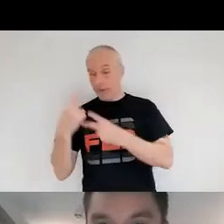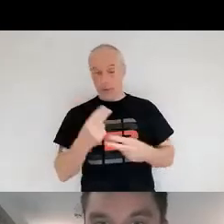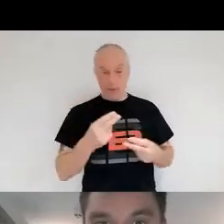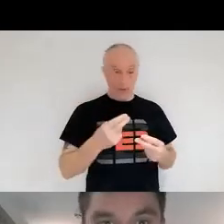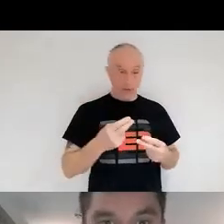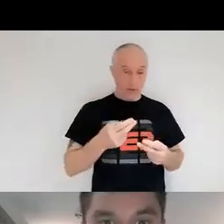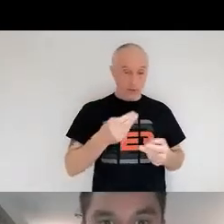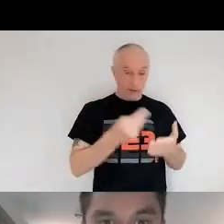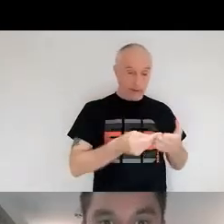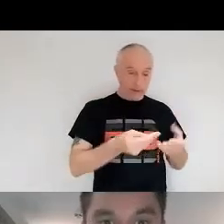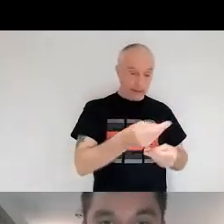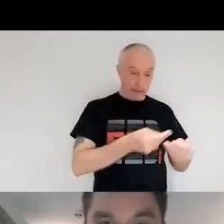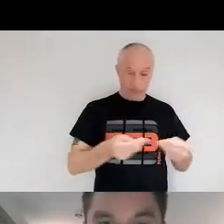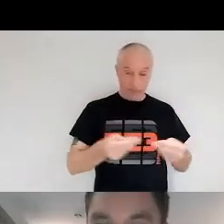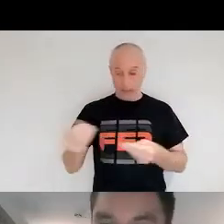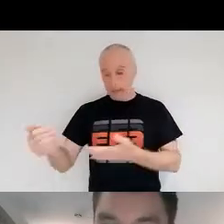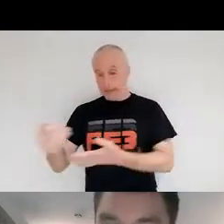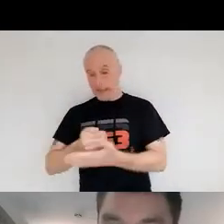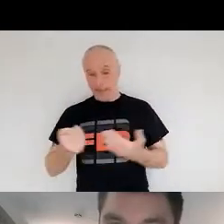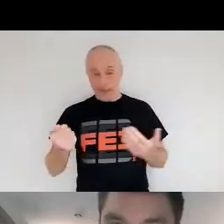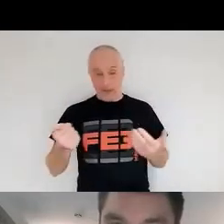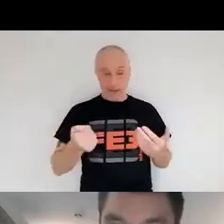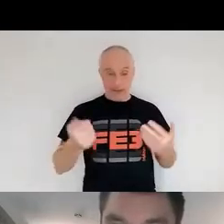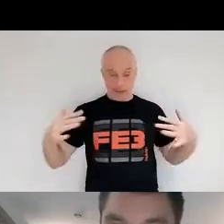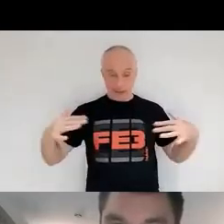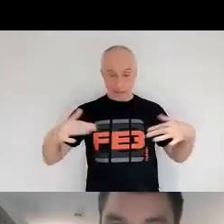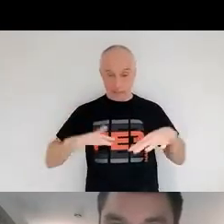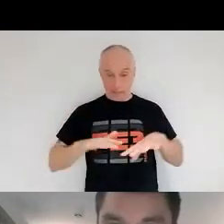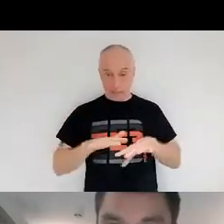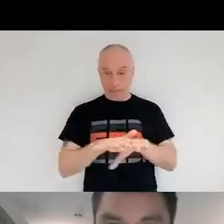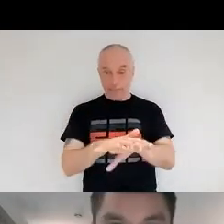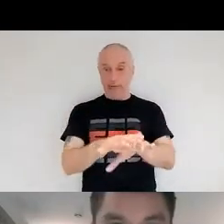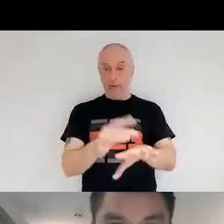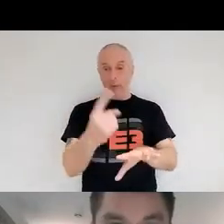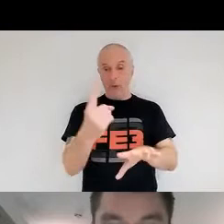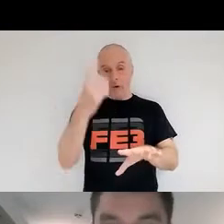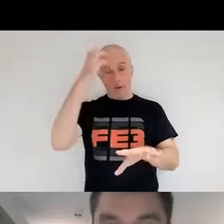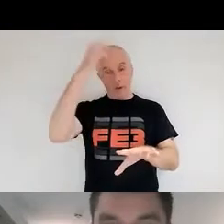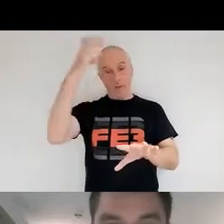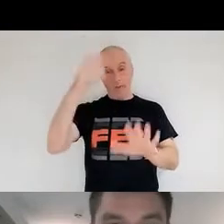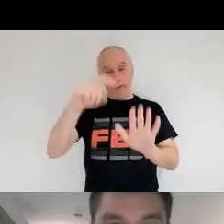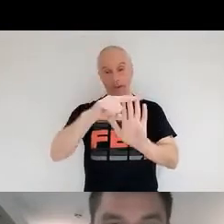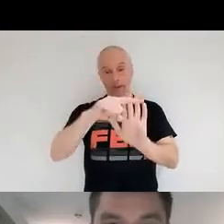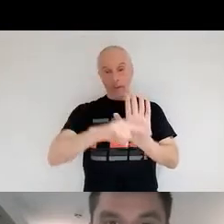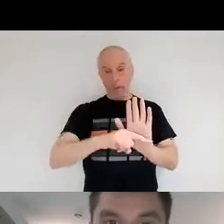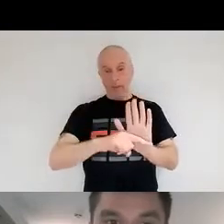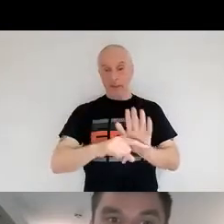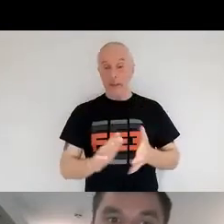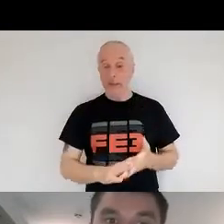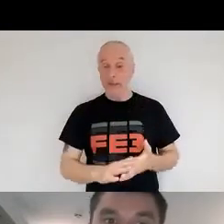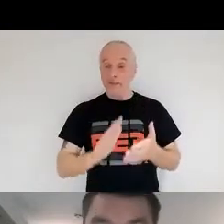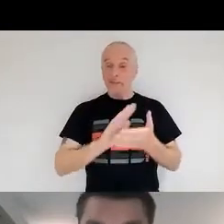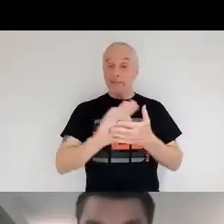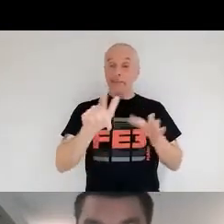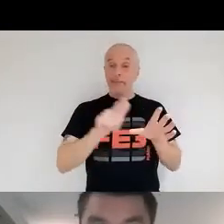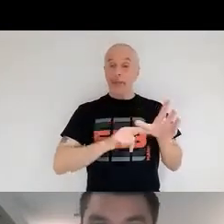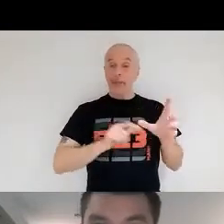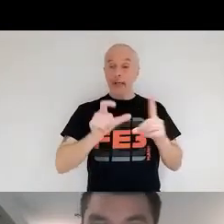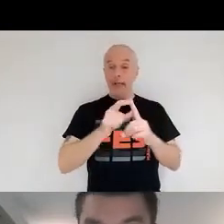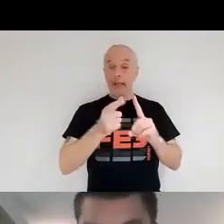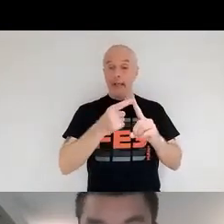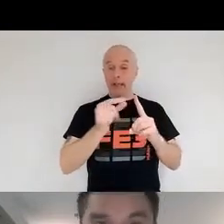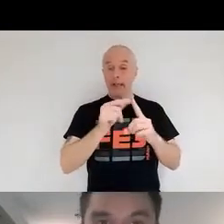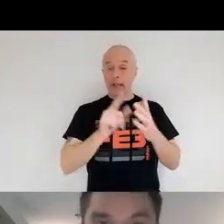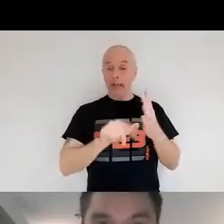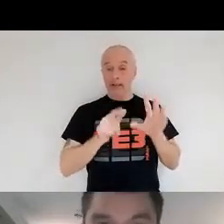into a government policy decision. And this is where HyDeploy sits in that chain. We are developing